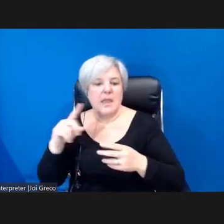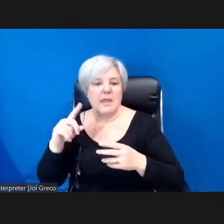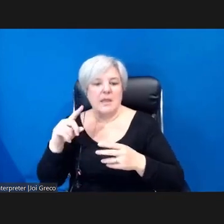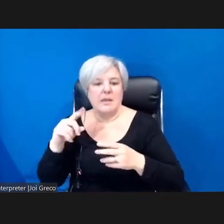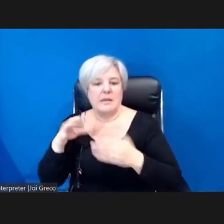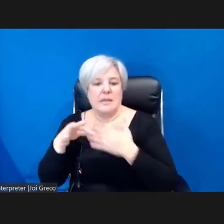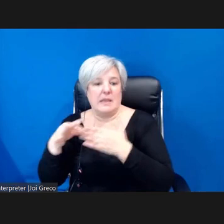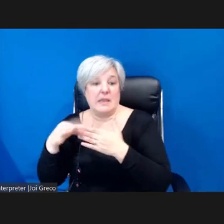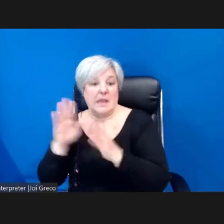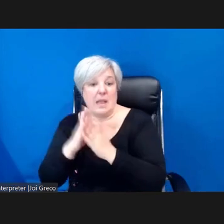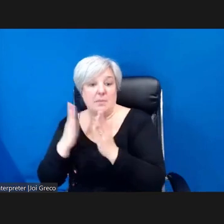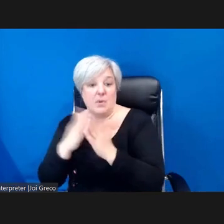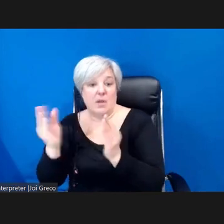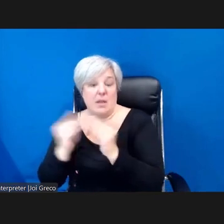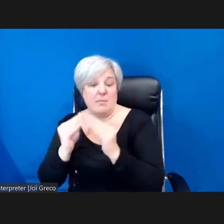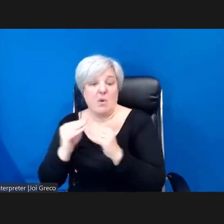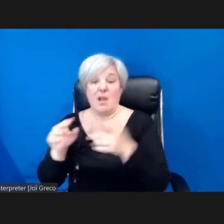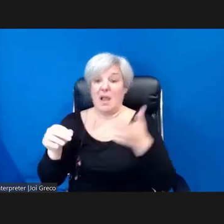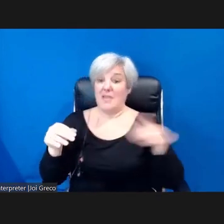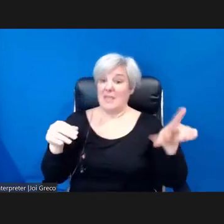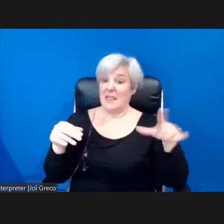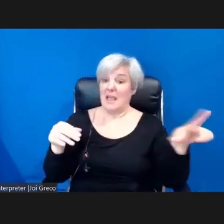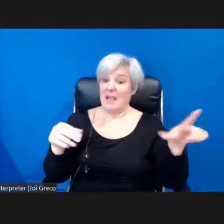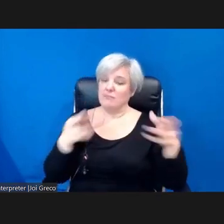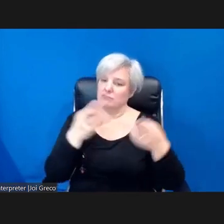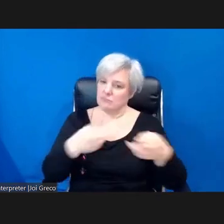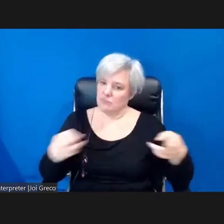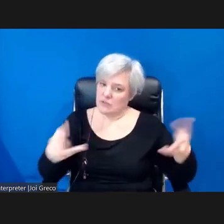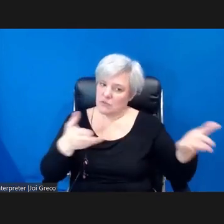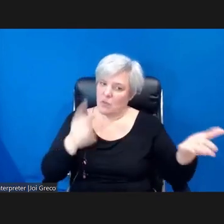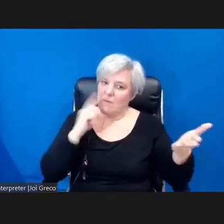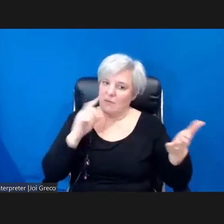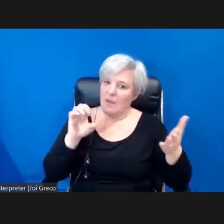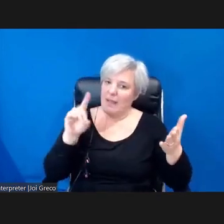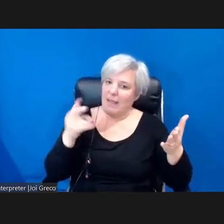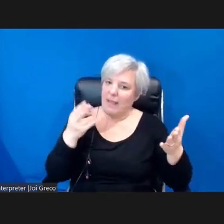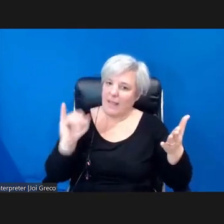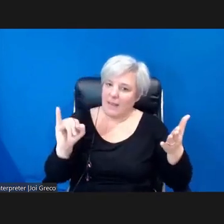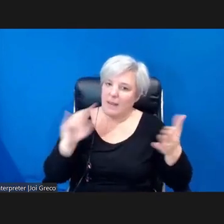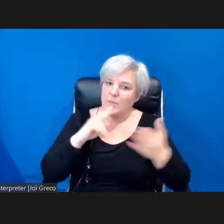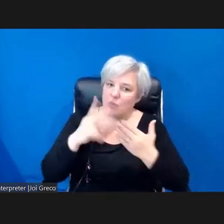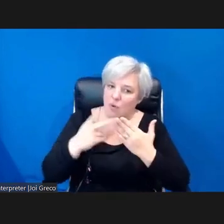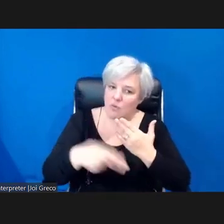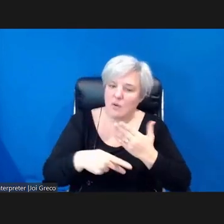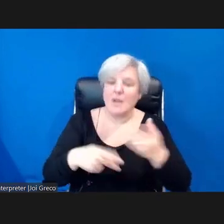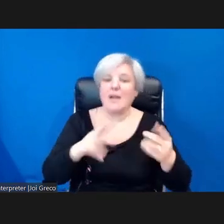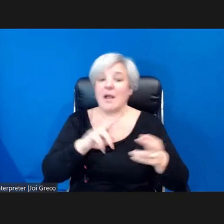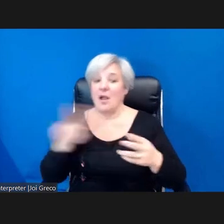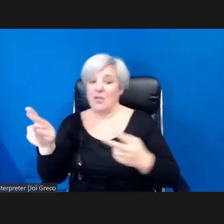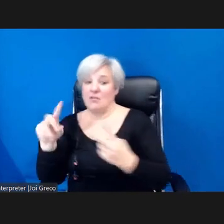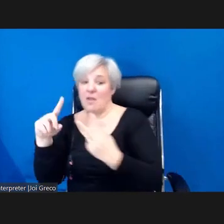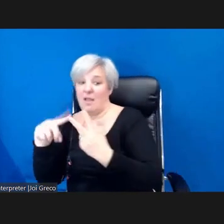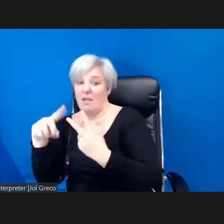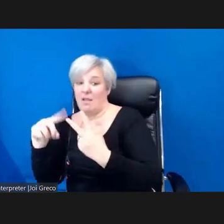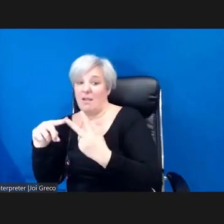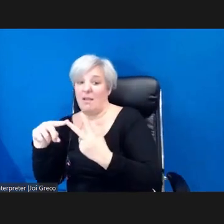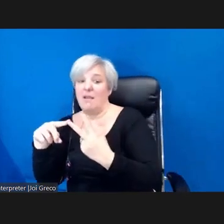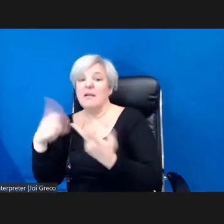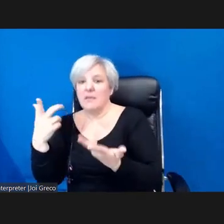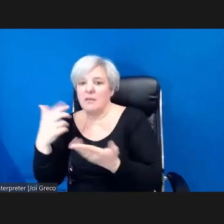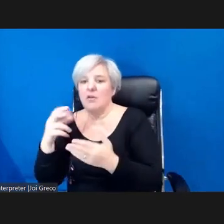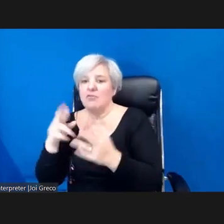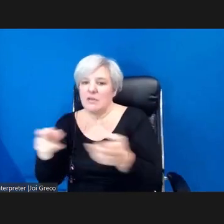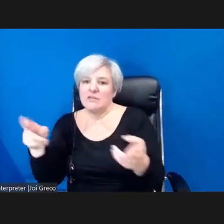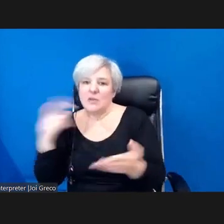more. The one on the left contains resources for EHDI programs, and the one on the right has resources that can